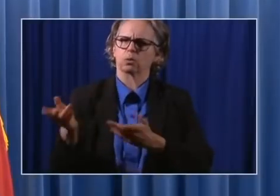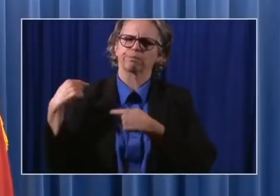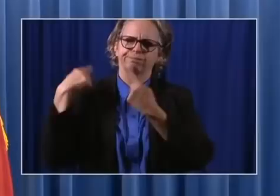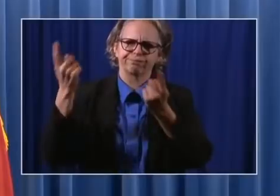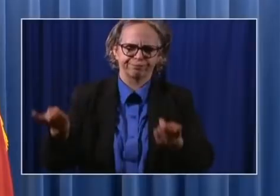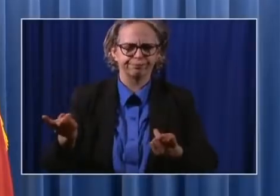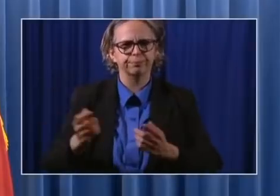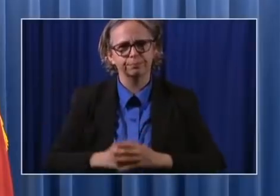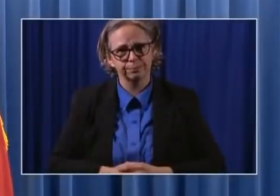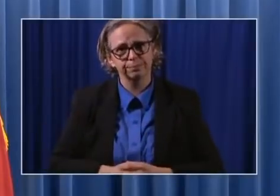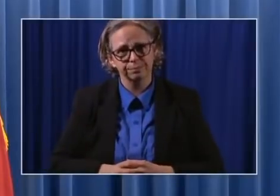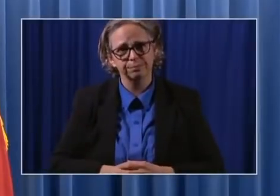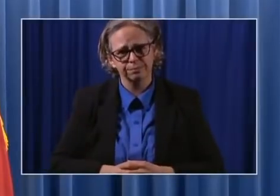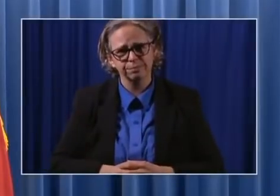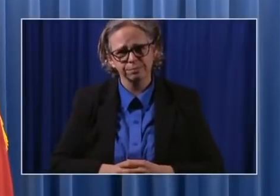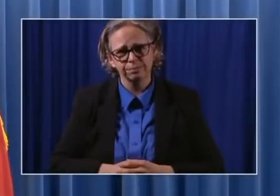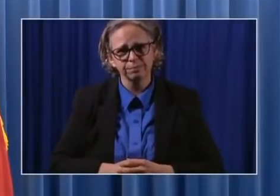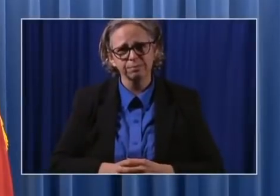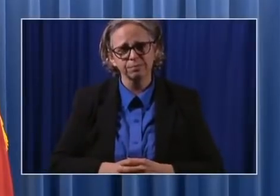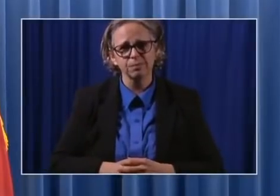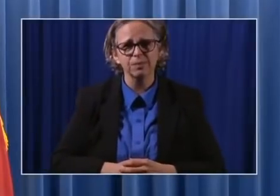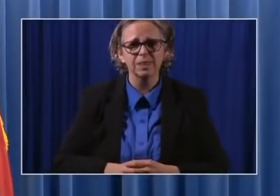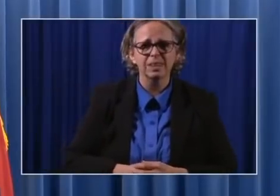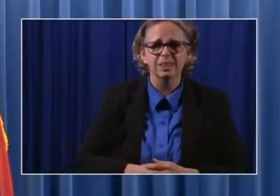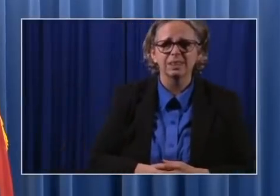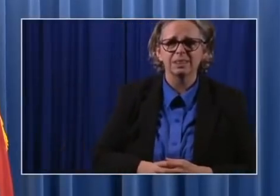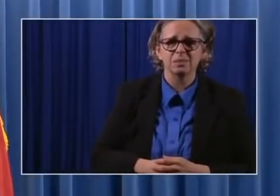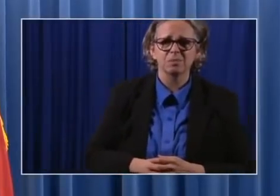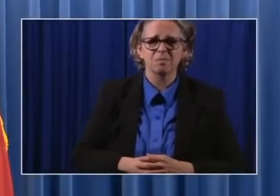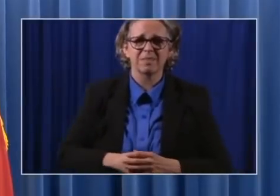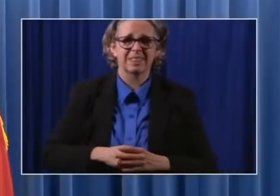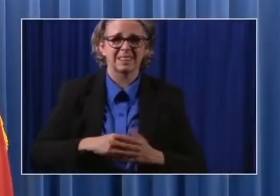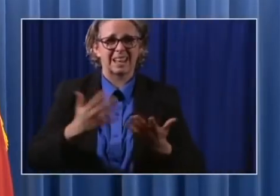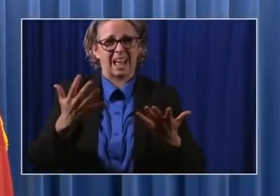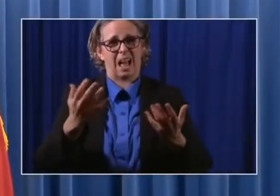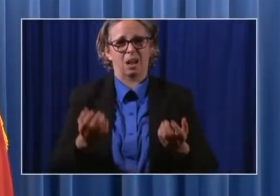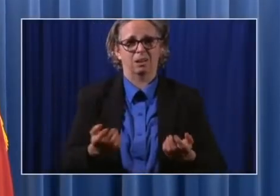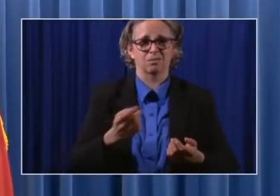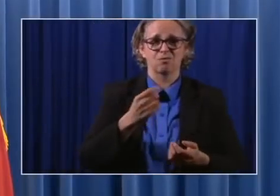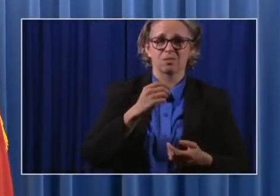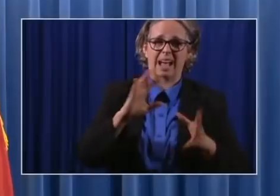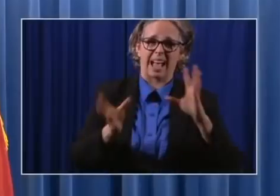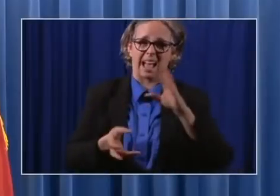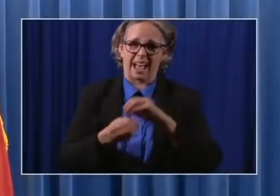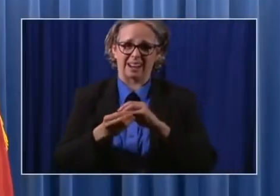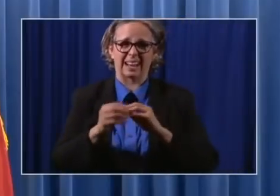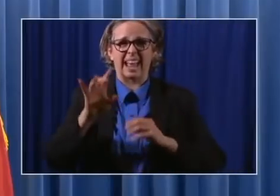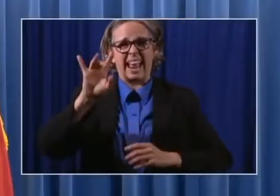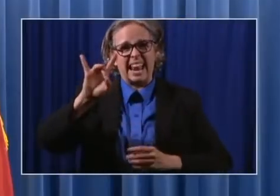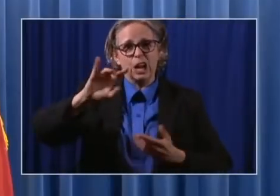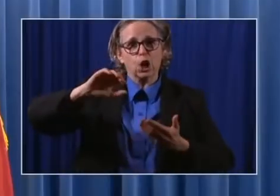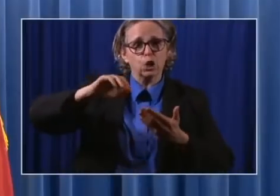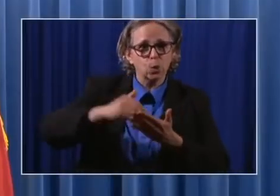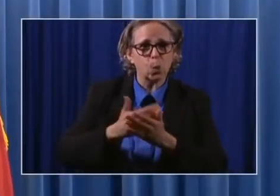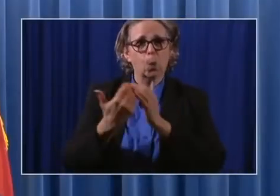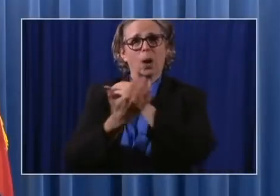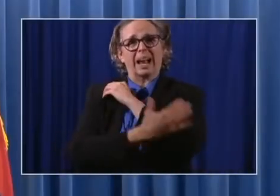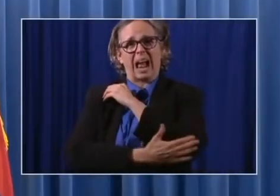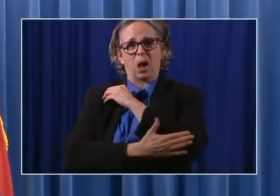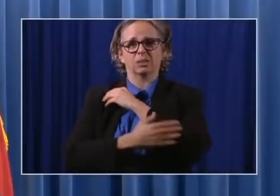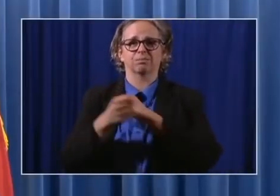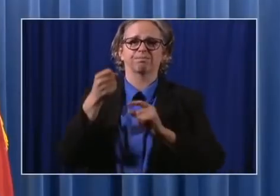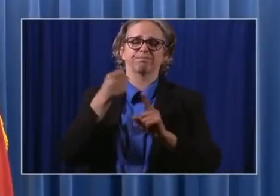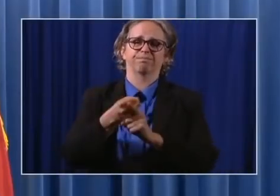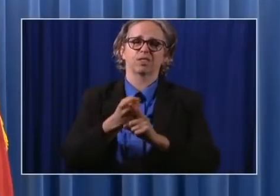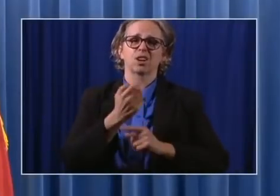We now have 8 new counties that are moving to red today. We'll start in a county directly north of where I live,